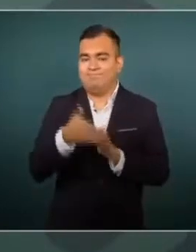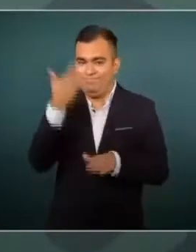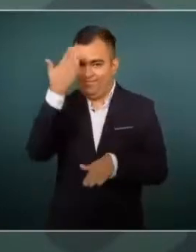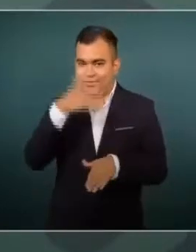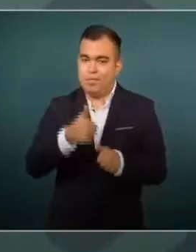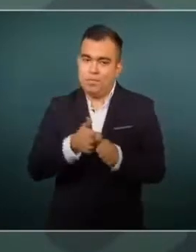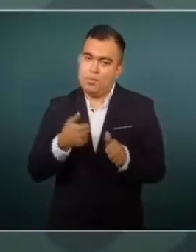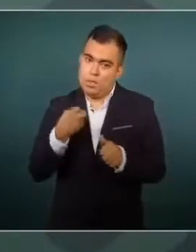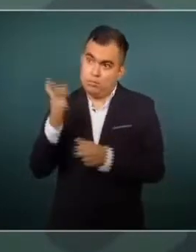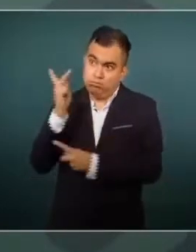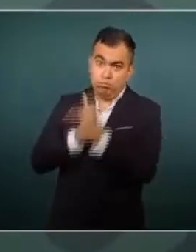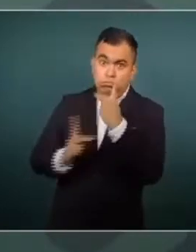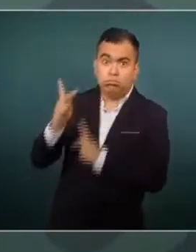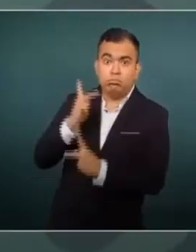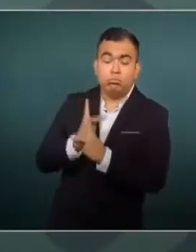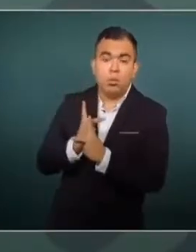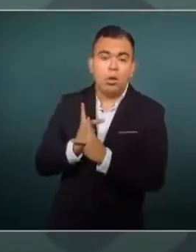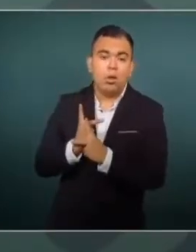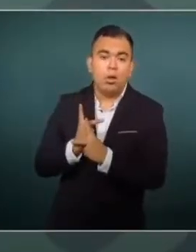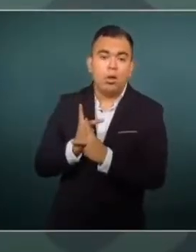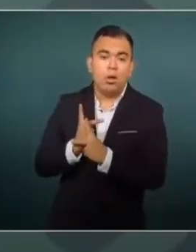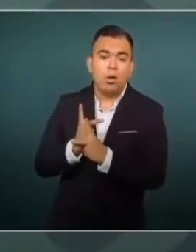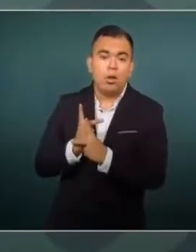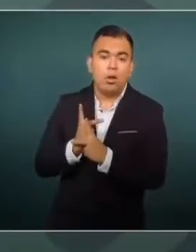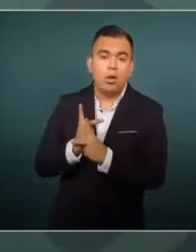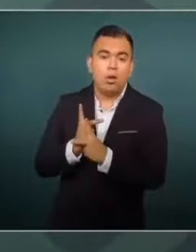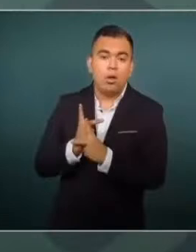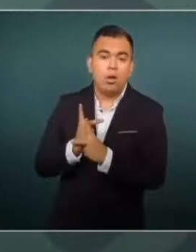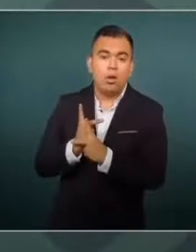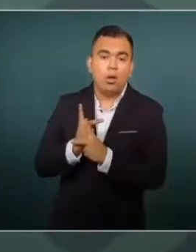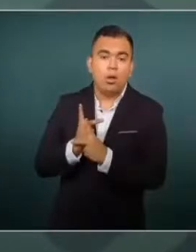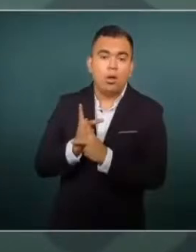de estos mecanismos, es porque no nos quedaba de otra, simplemente he